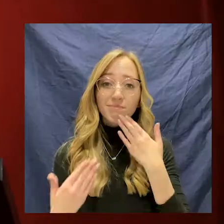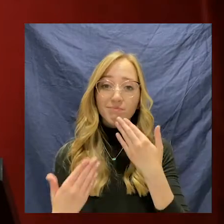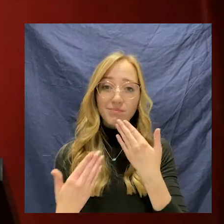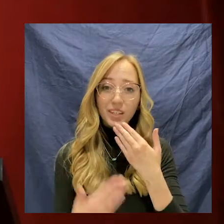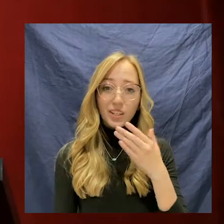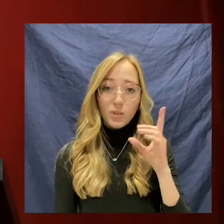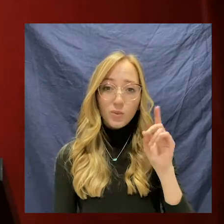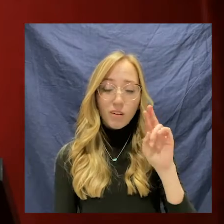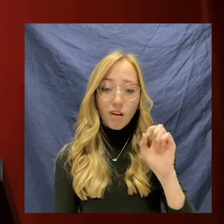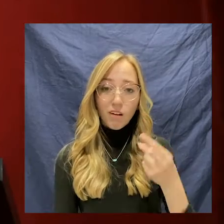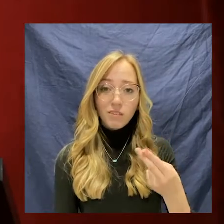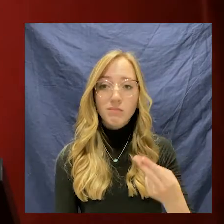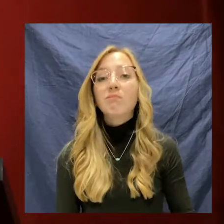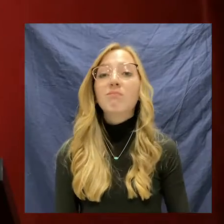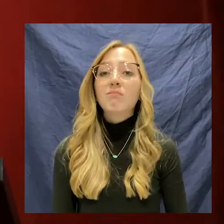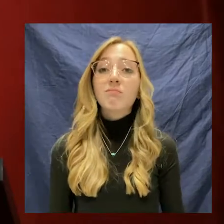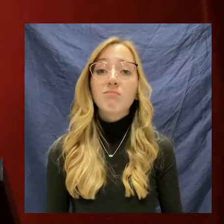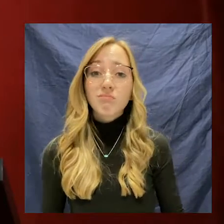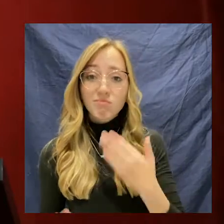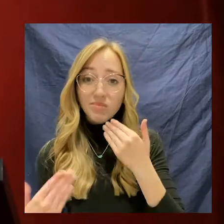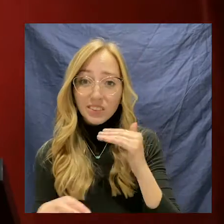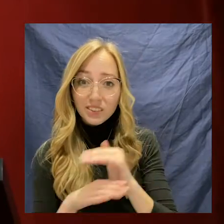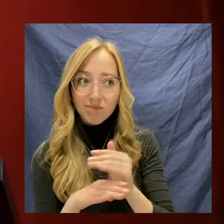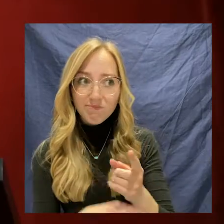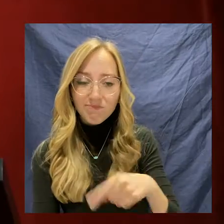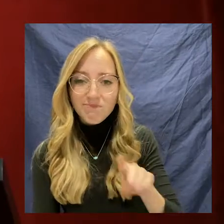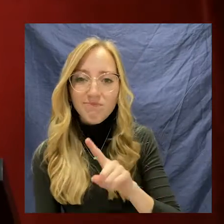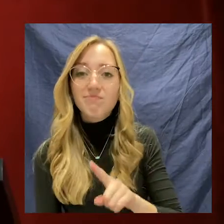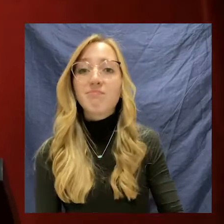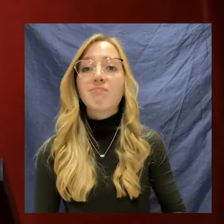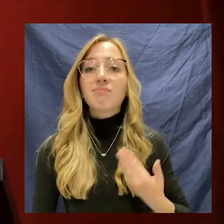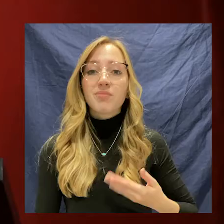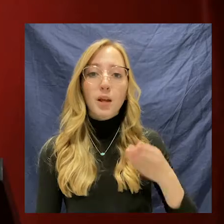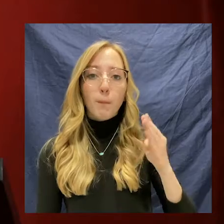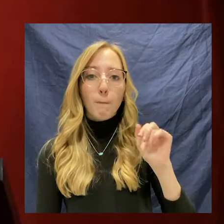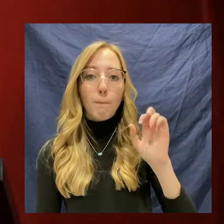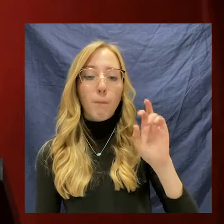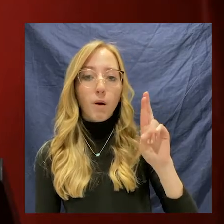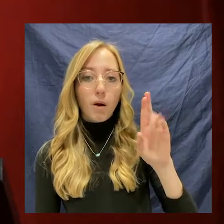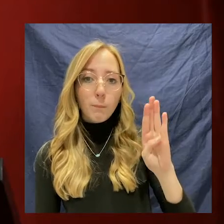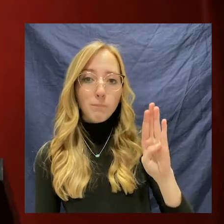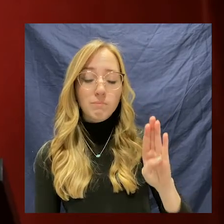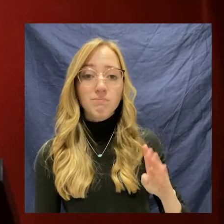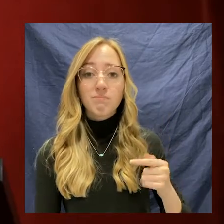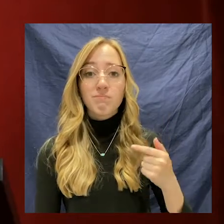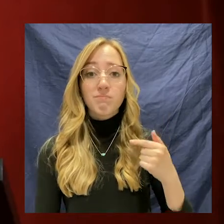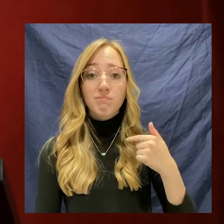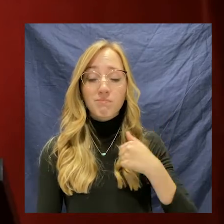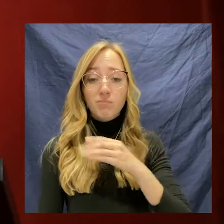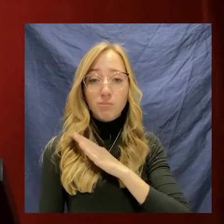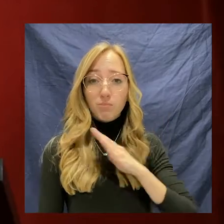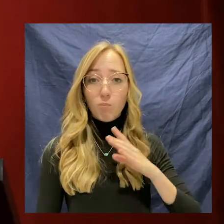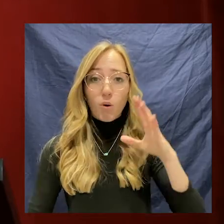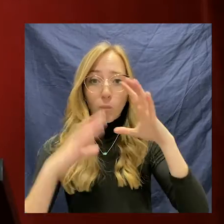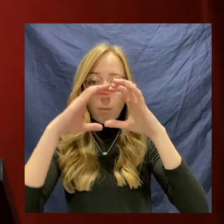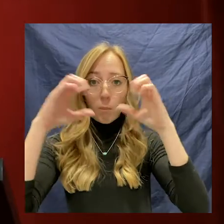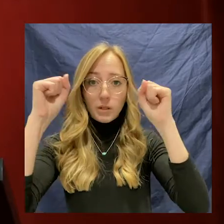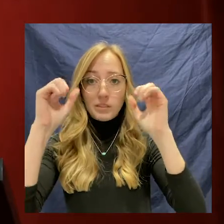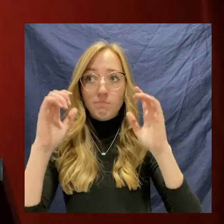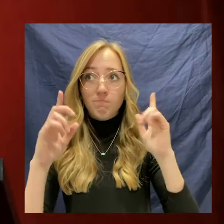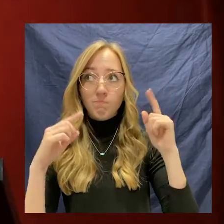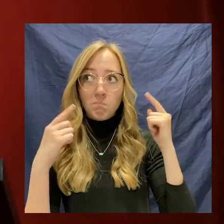Doug, and good evening to all of you. I'm Barb Carper, and I've had the pleasure of serving as board president